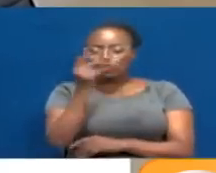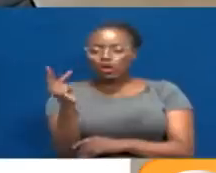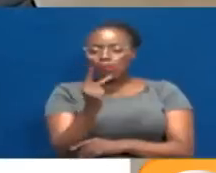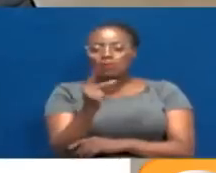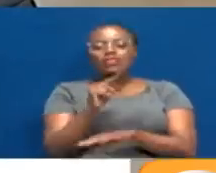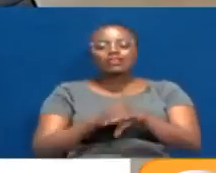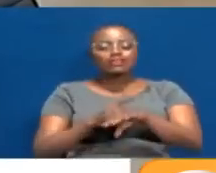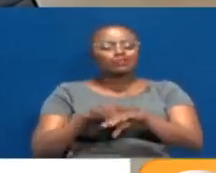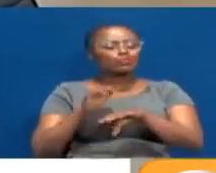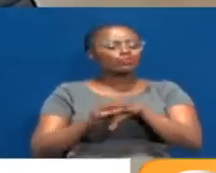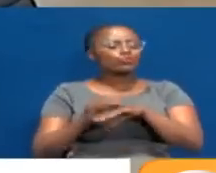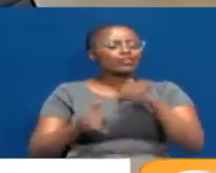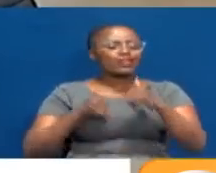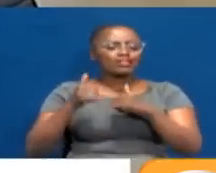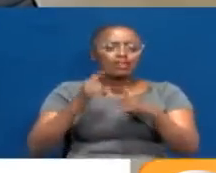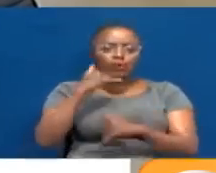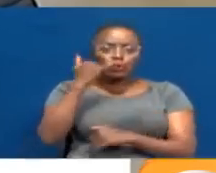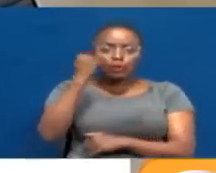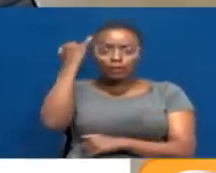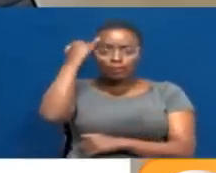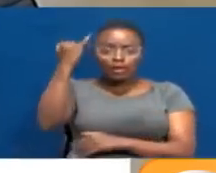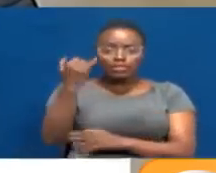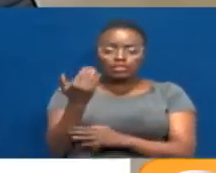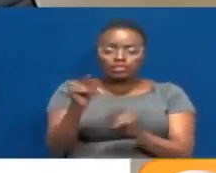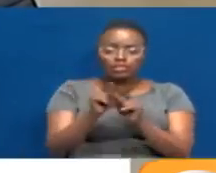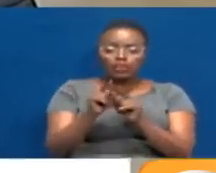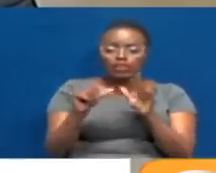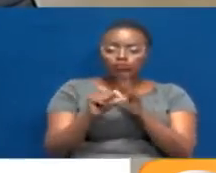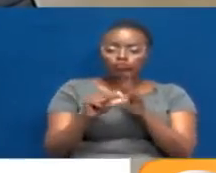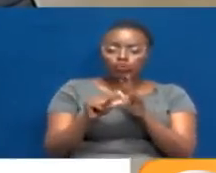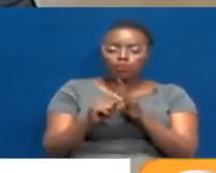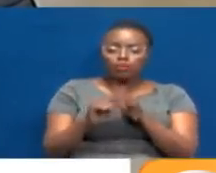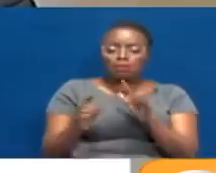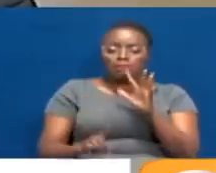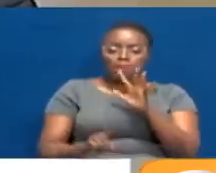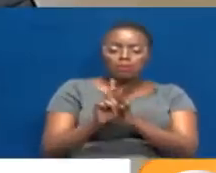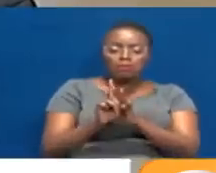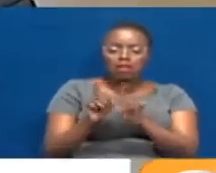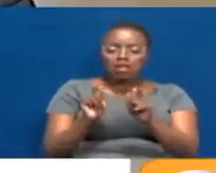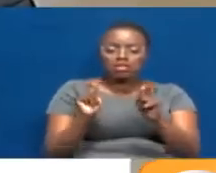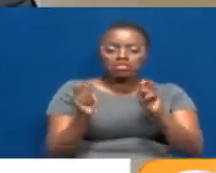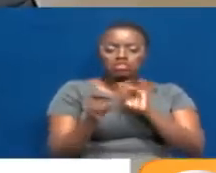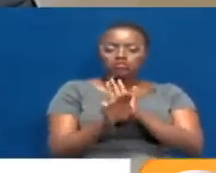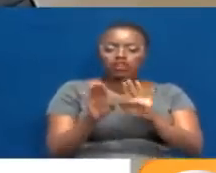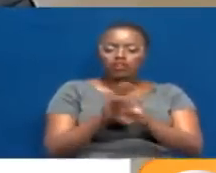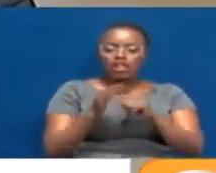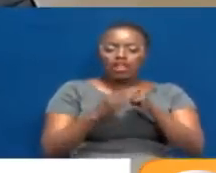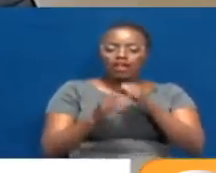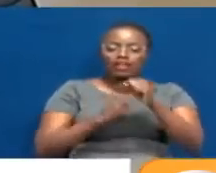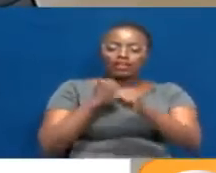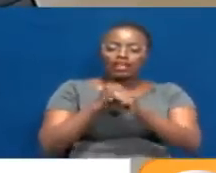great moments. Who would have imagined the slippery turn of events in their political relationship 9 years